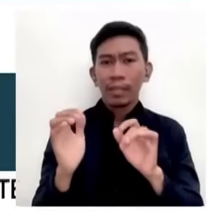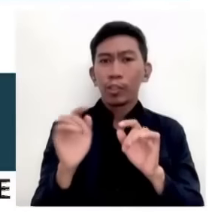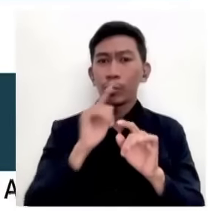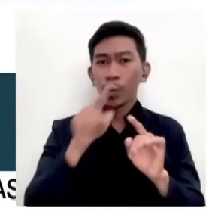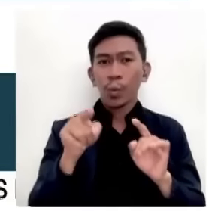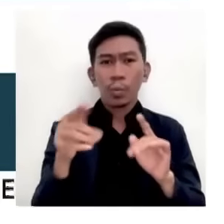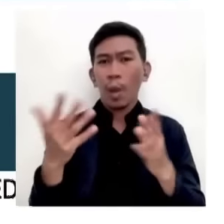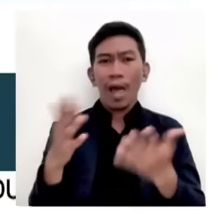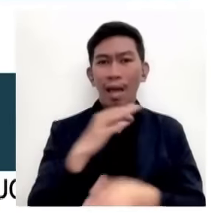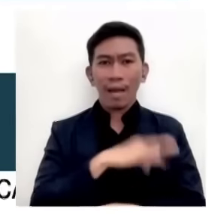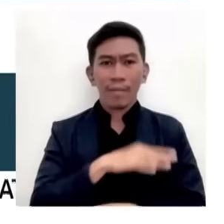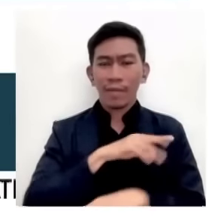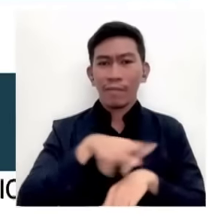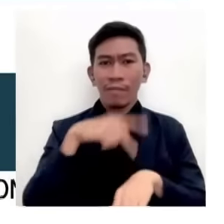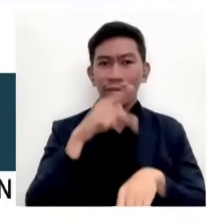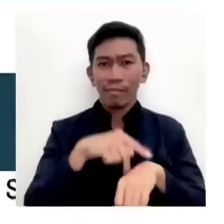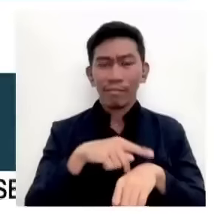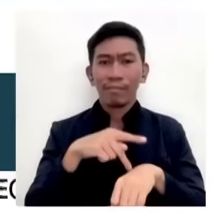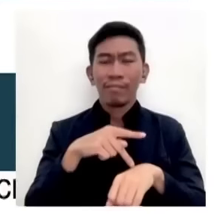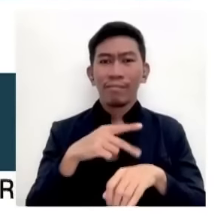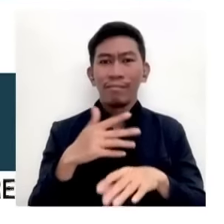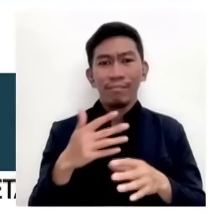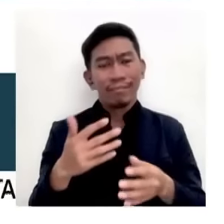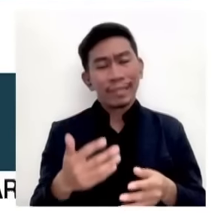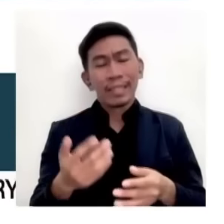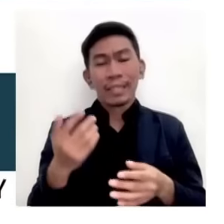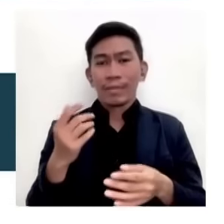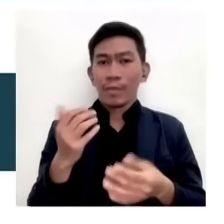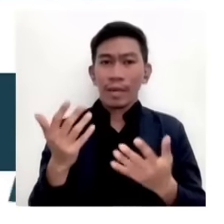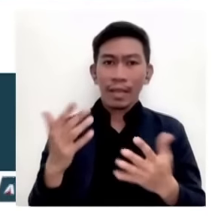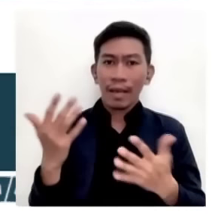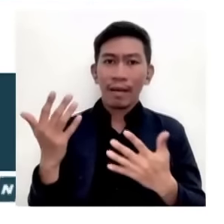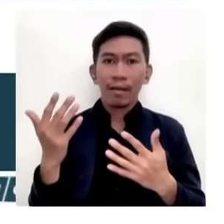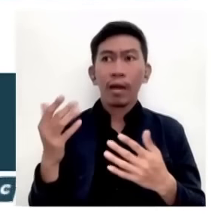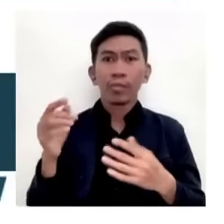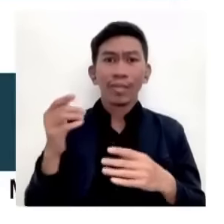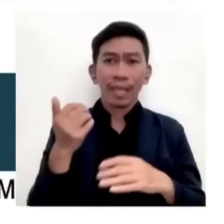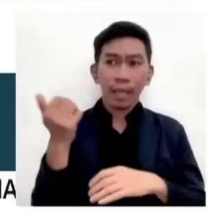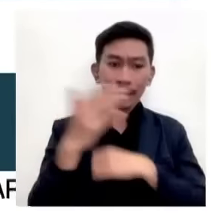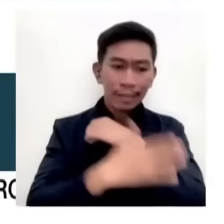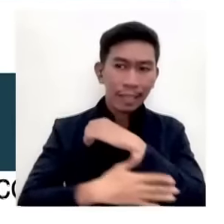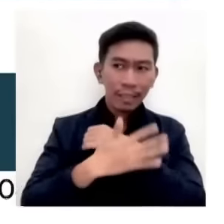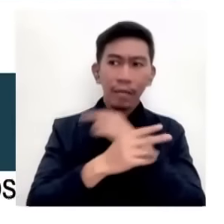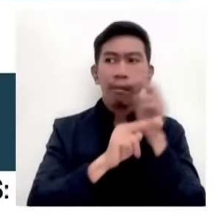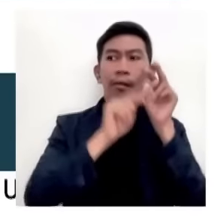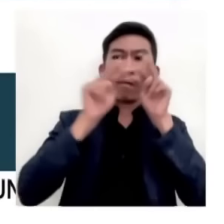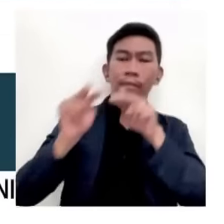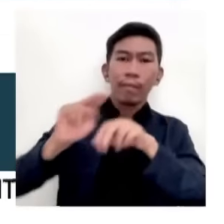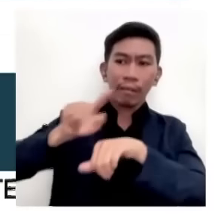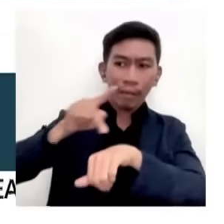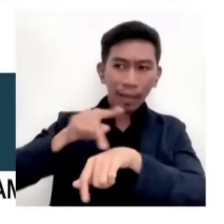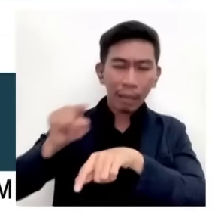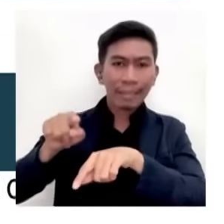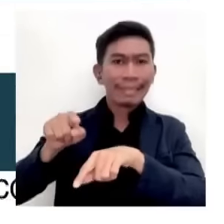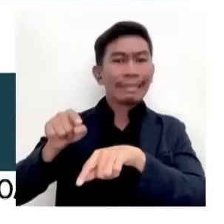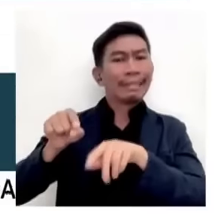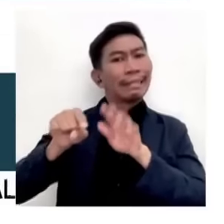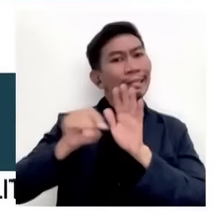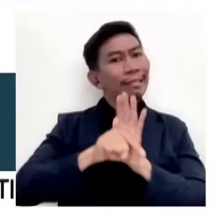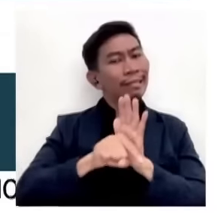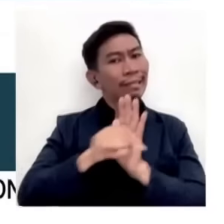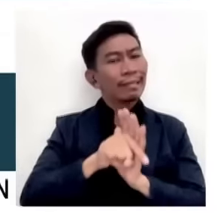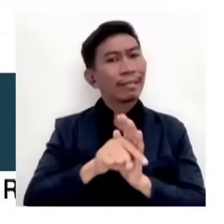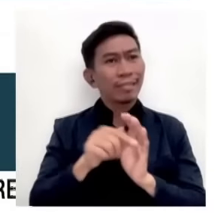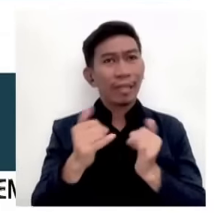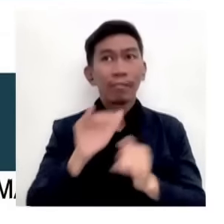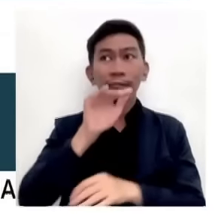No, it doesn't give us a good perception internationally. We're trying to entice foreign direct investments,